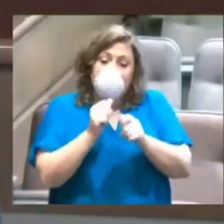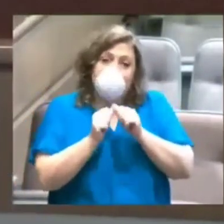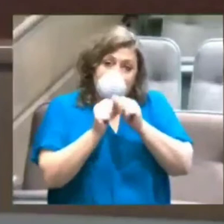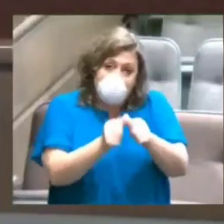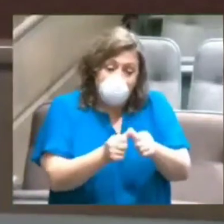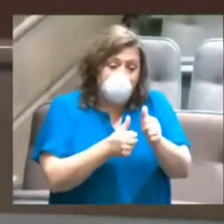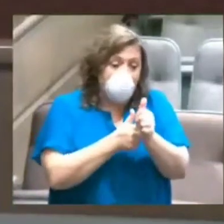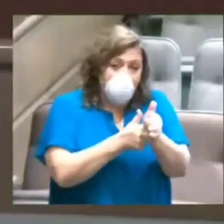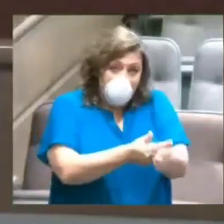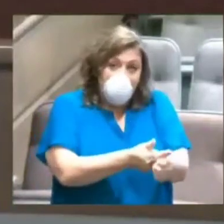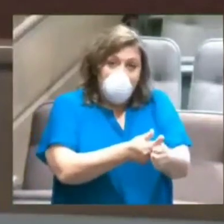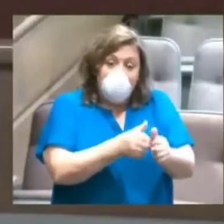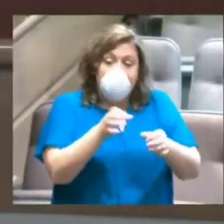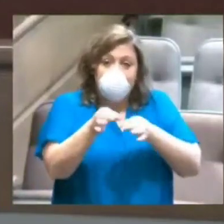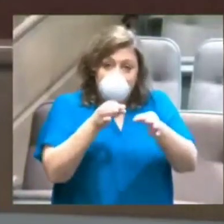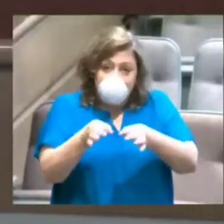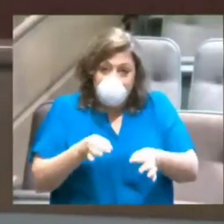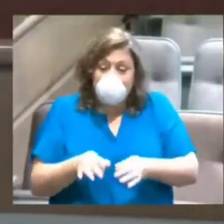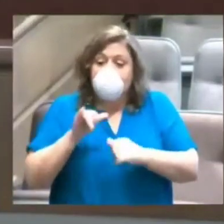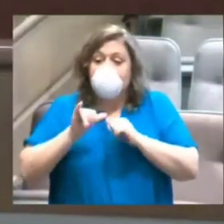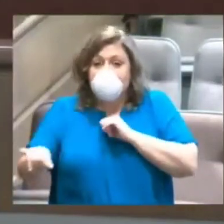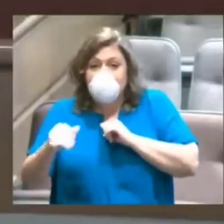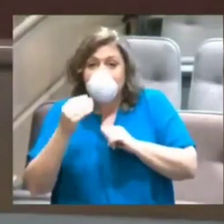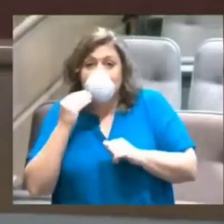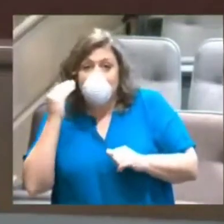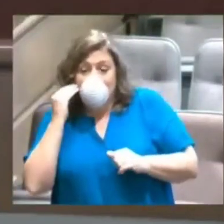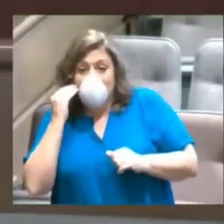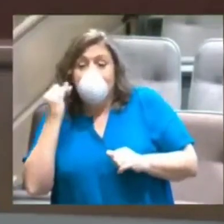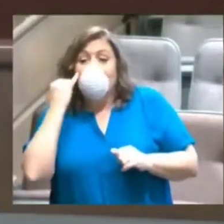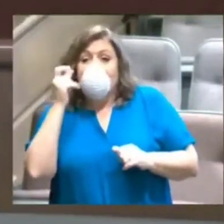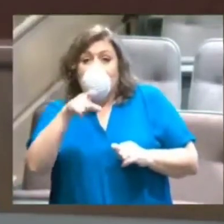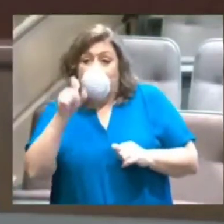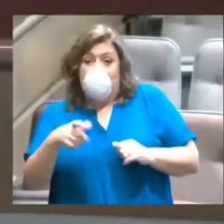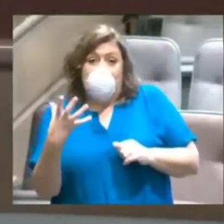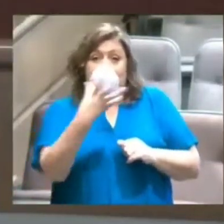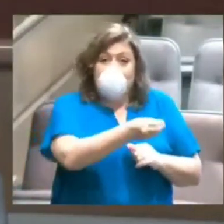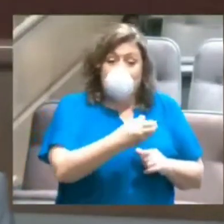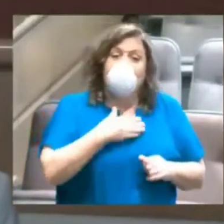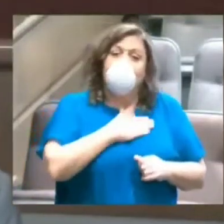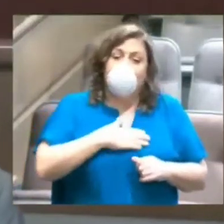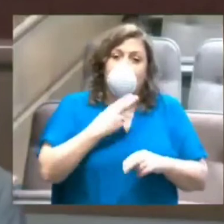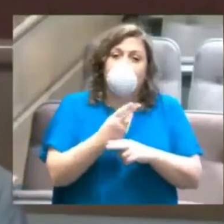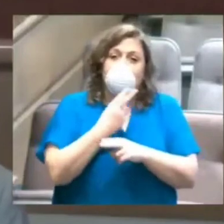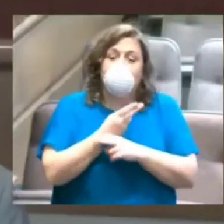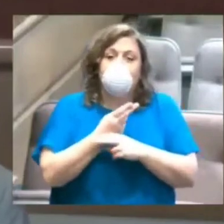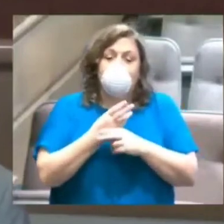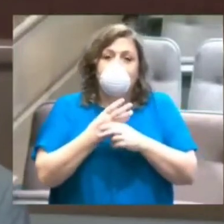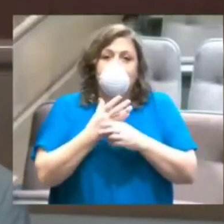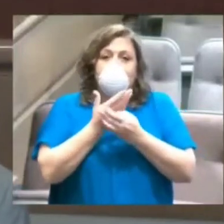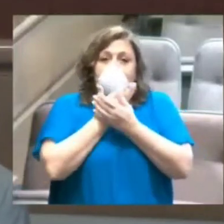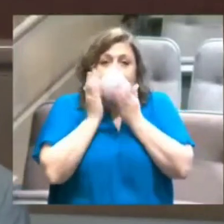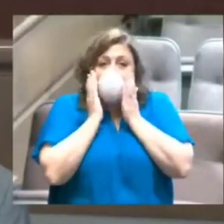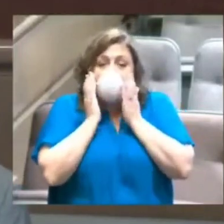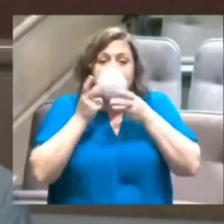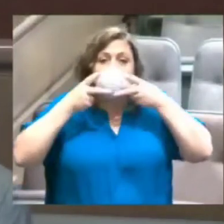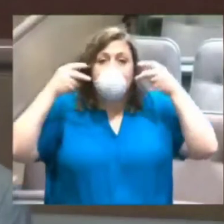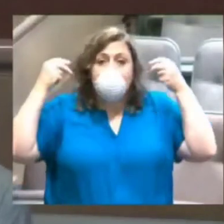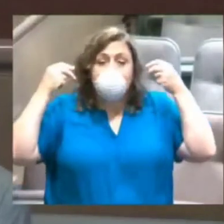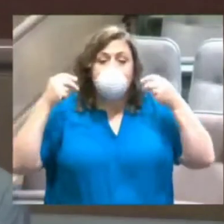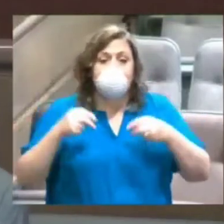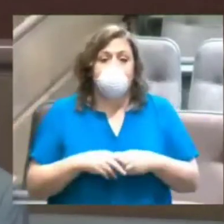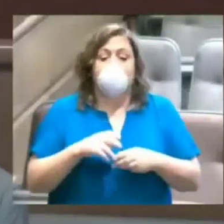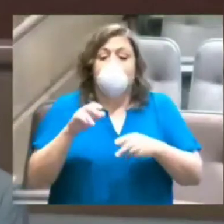repeatedly. Stay at home, and when you must leave your residence, wear a face covering, practice social distancing,